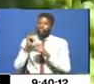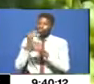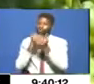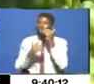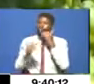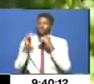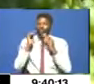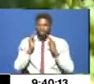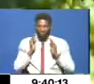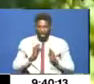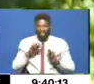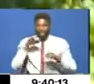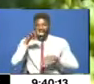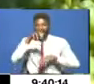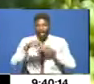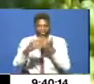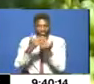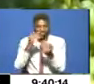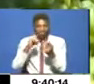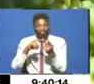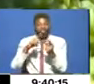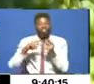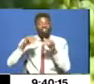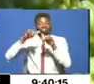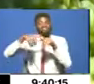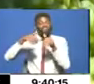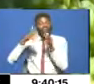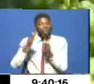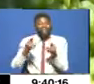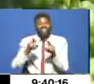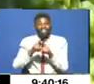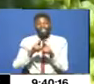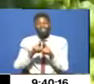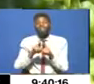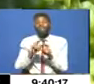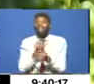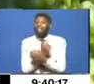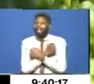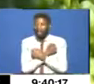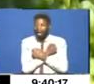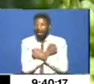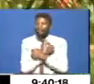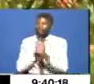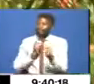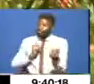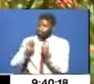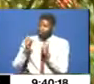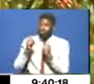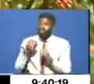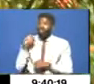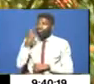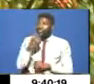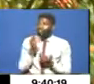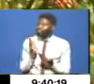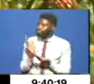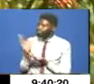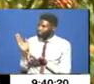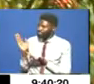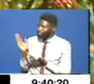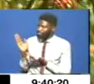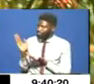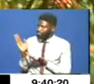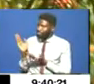He's also a farmer, and he also has a strong passion for sports. So who am I talking about? We join him at his home